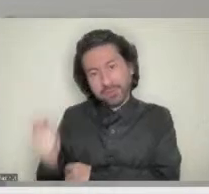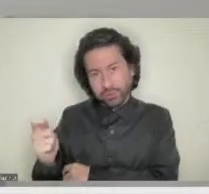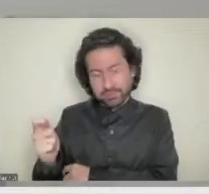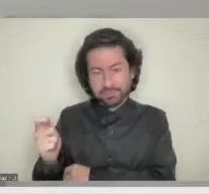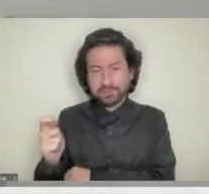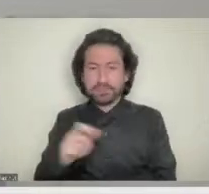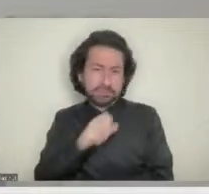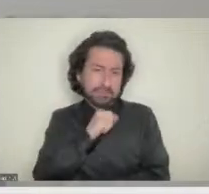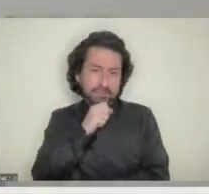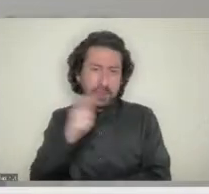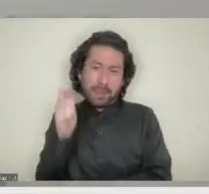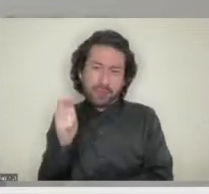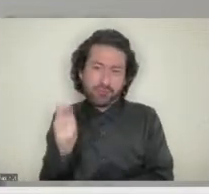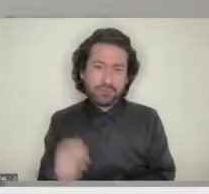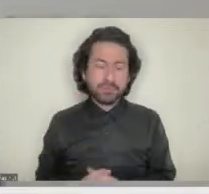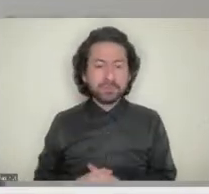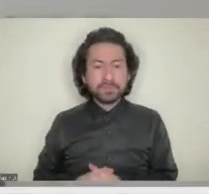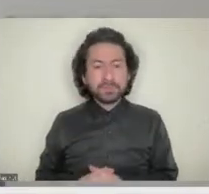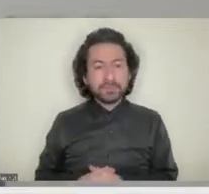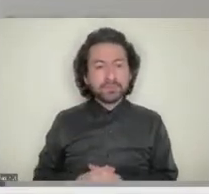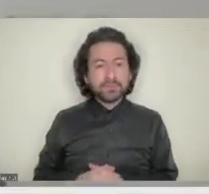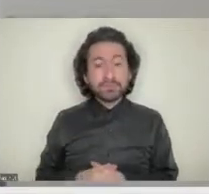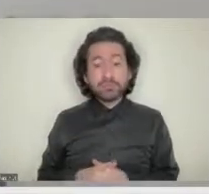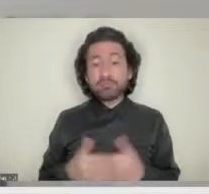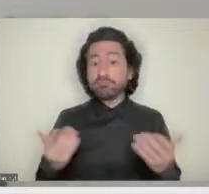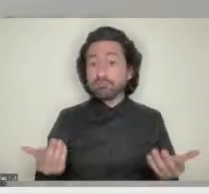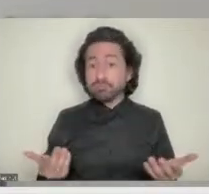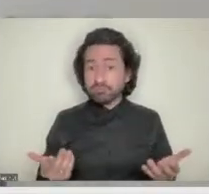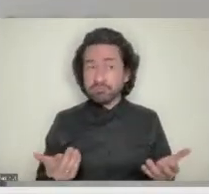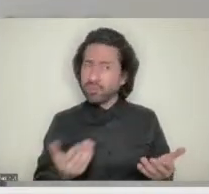necessary retirement pension.